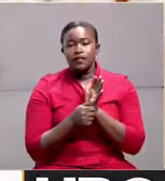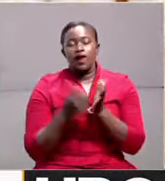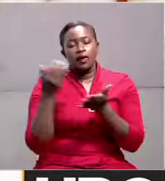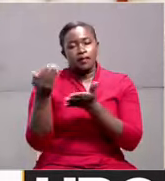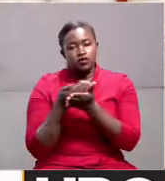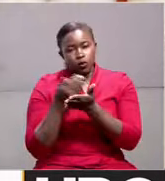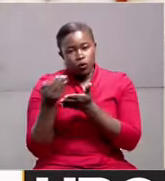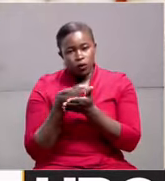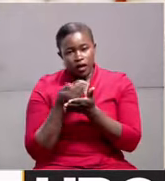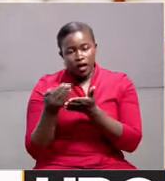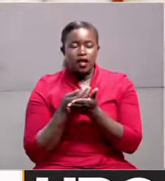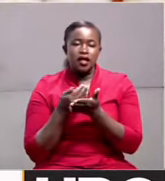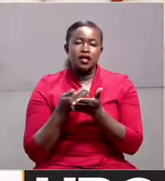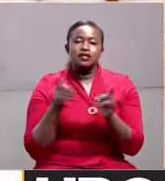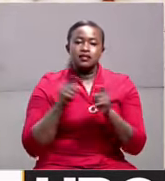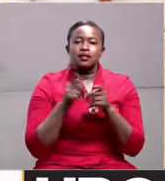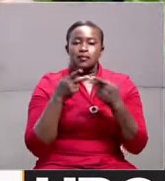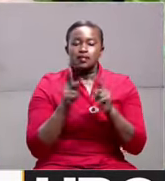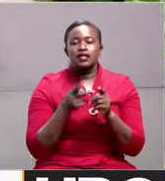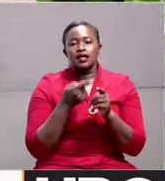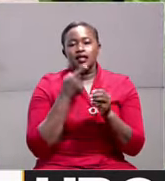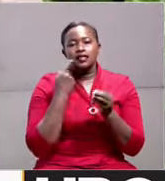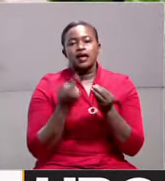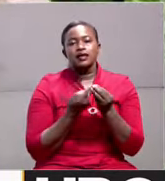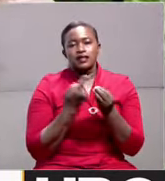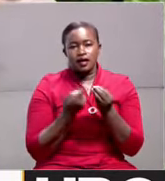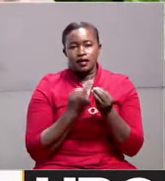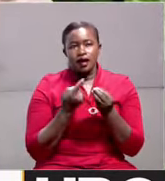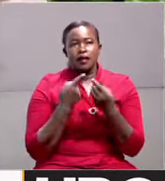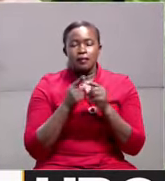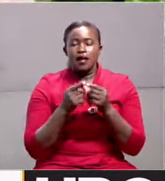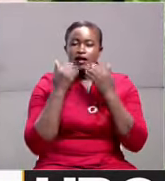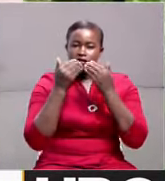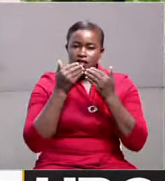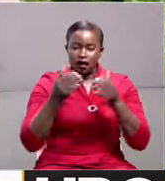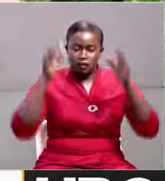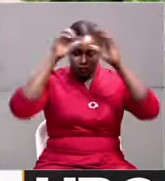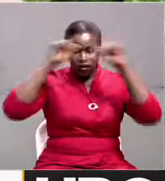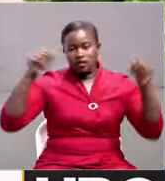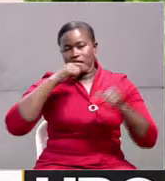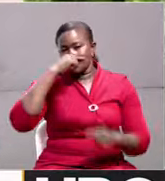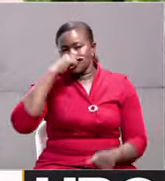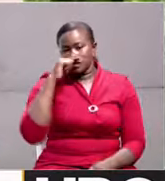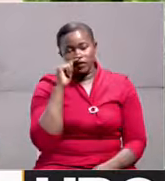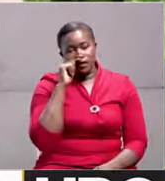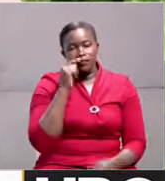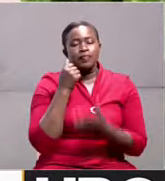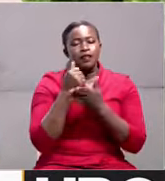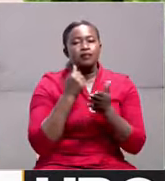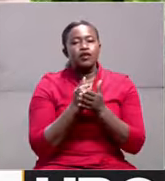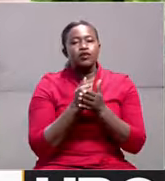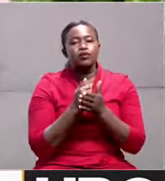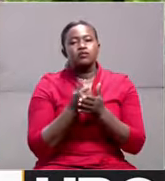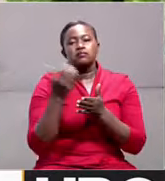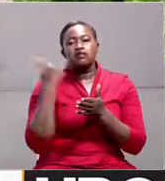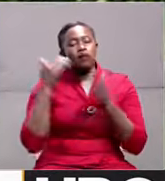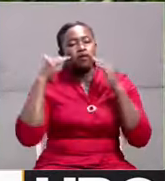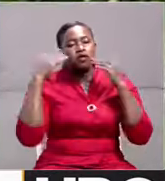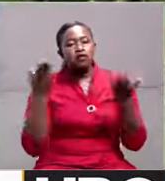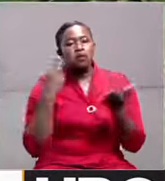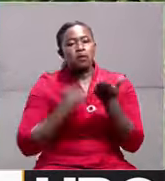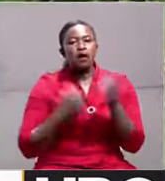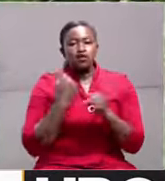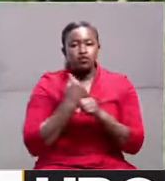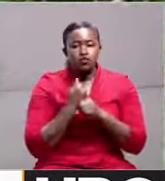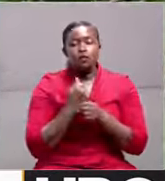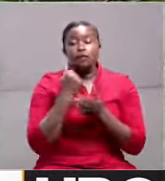ebitoke, natanze n'okulimenyanya. Naye nja kwebaza nyo President Museveni, kubanga yasanga tutumanyi kyakkola. Kusooka nga ettaka lyaffe